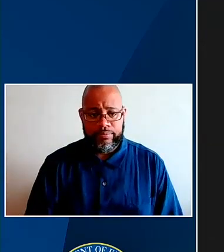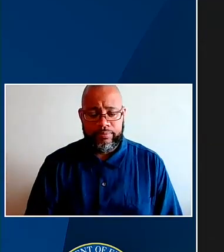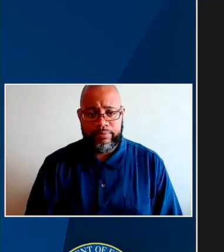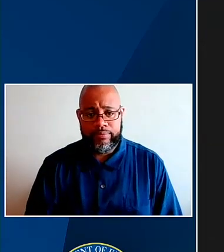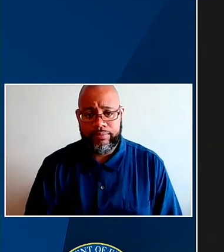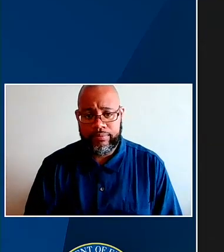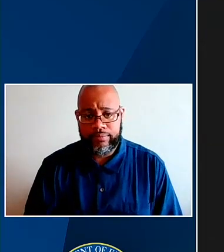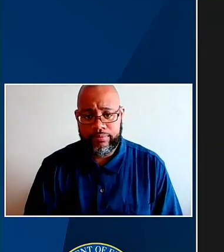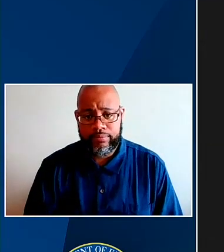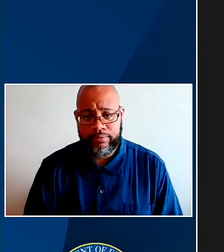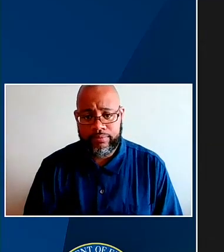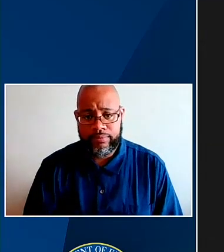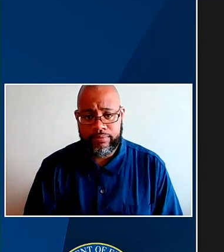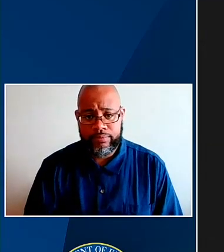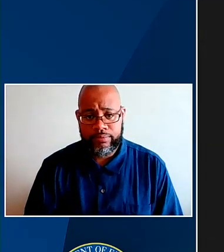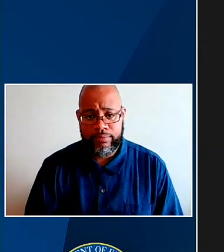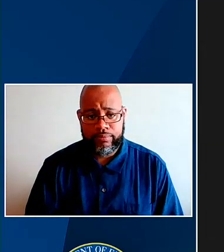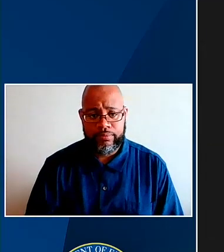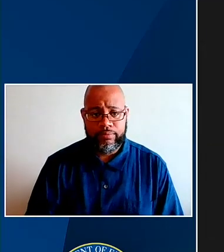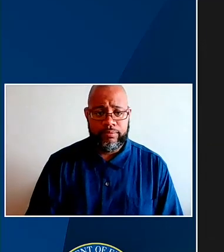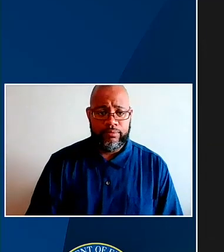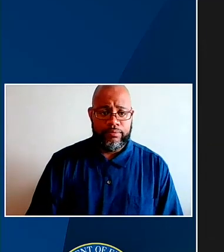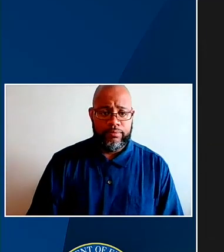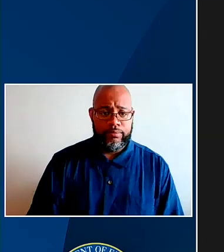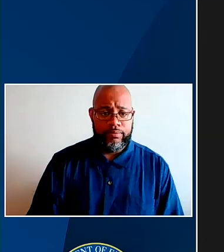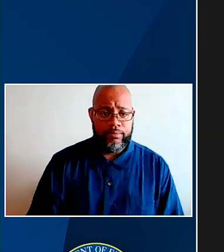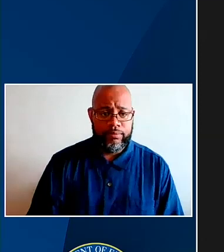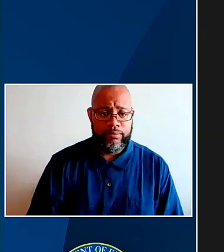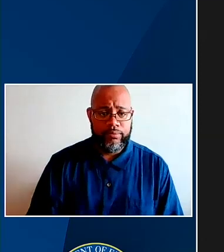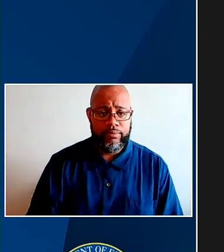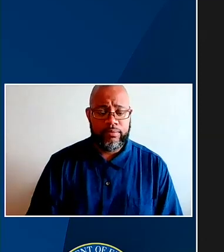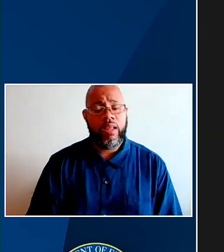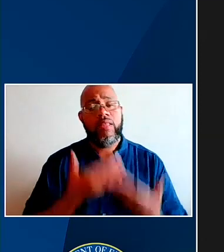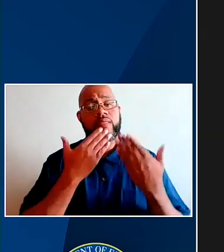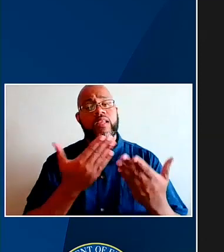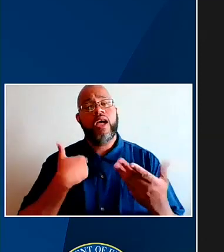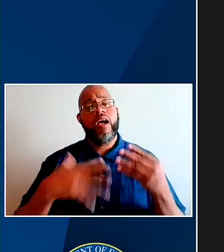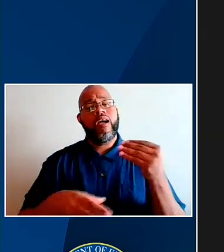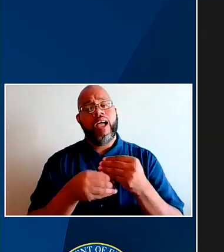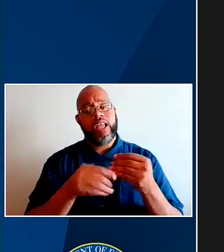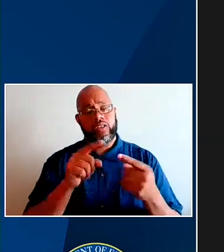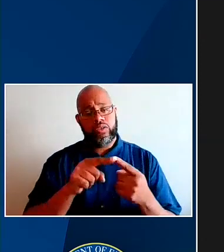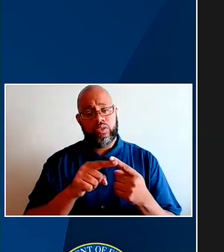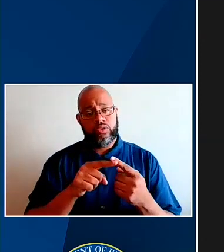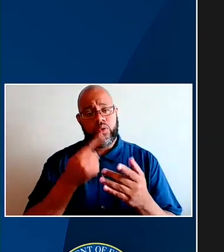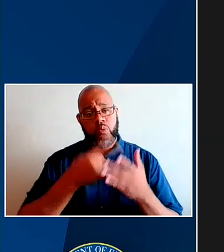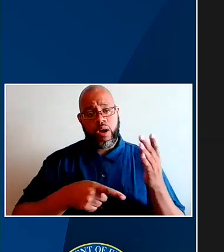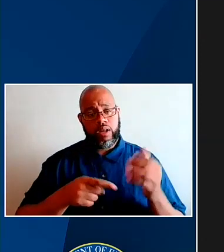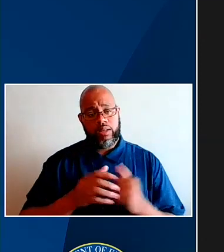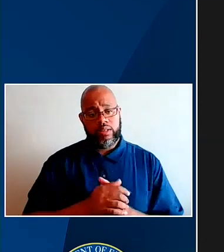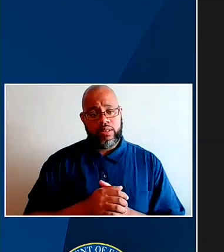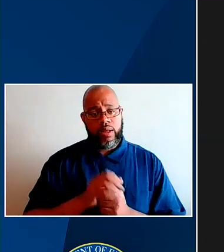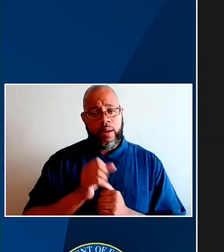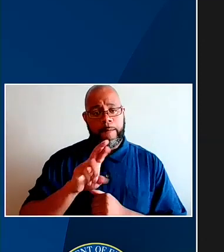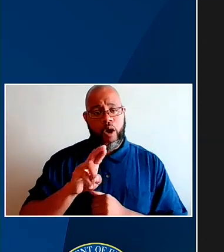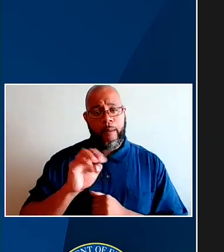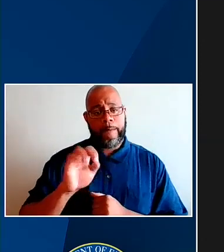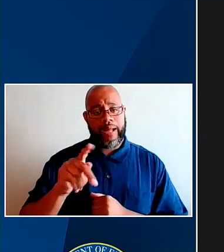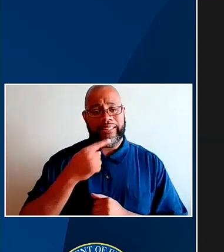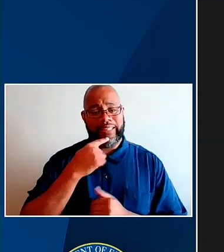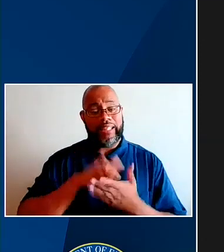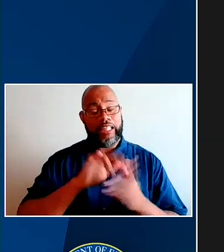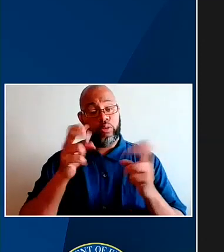Okay, thank you. And then Carolyn. Thanks. Yeah, just adding to what Barmak said in terms